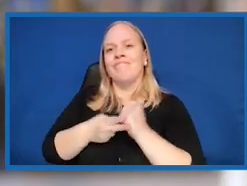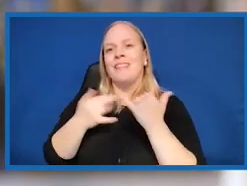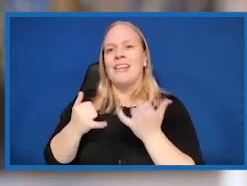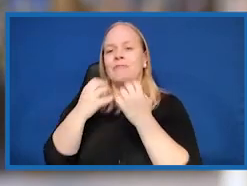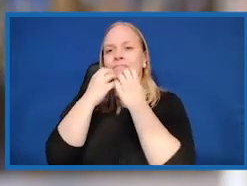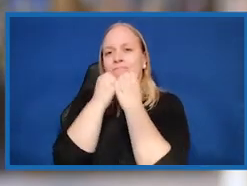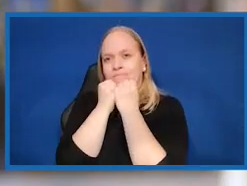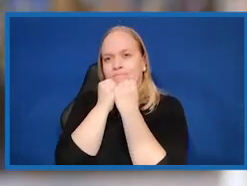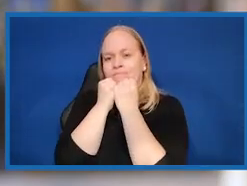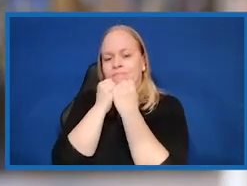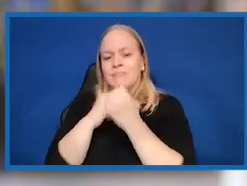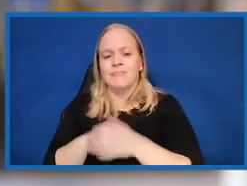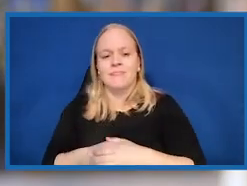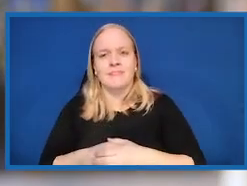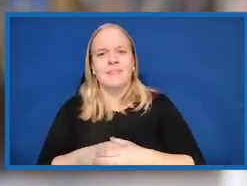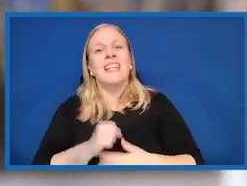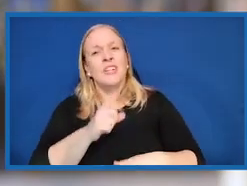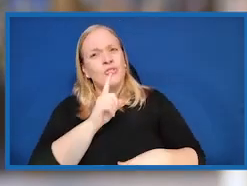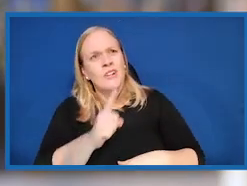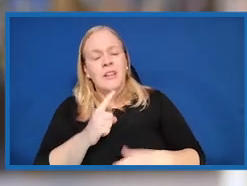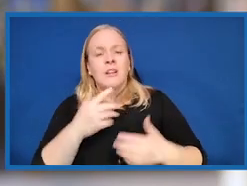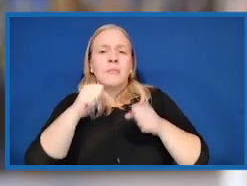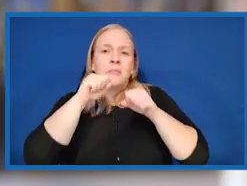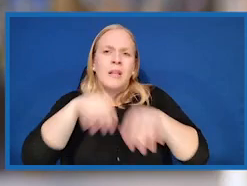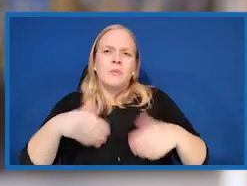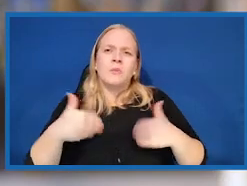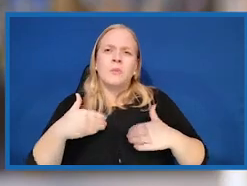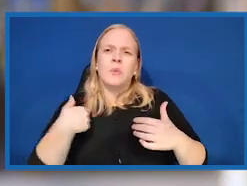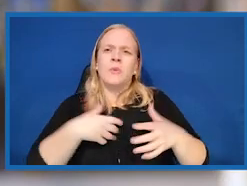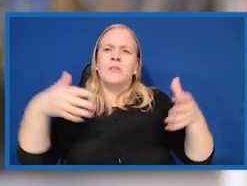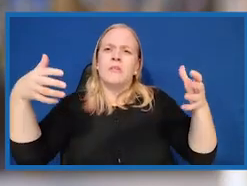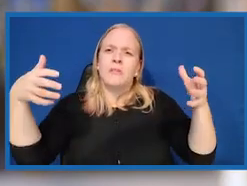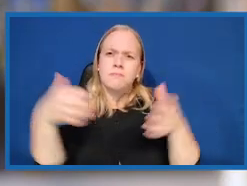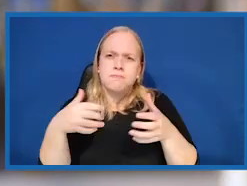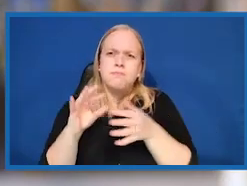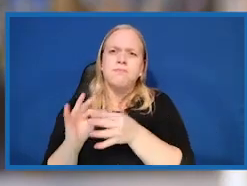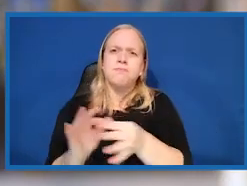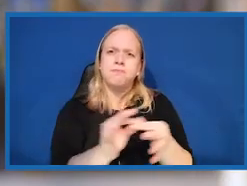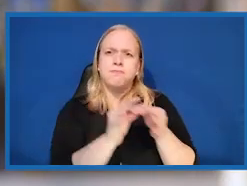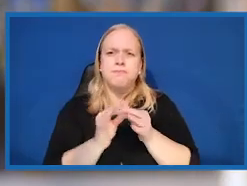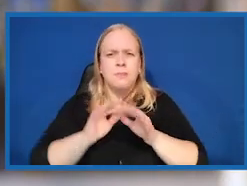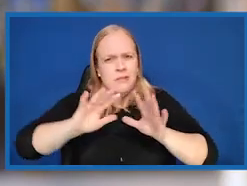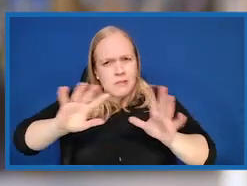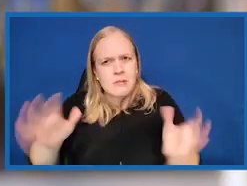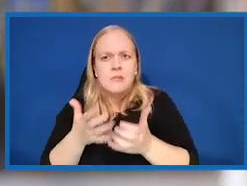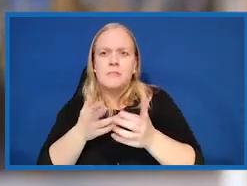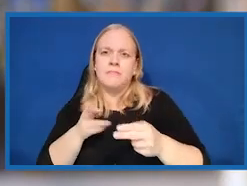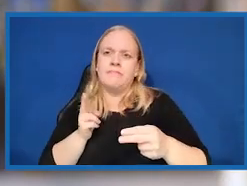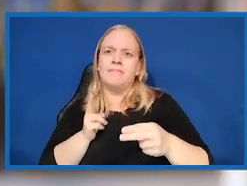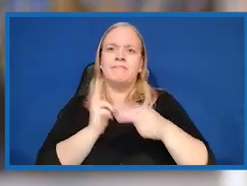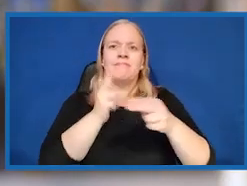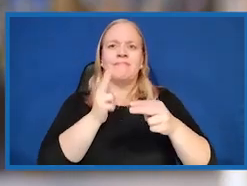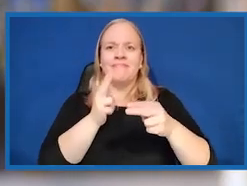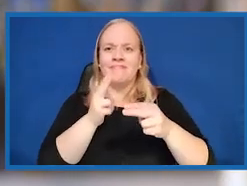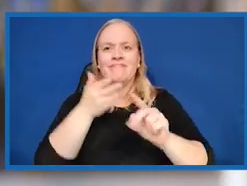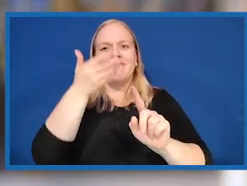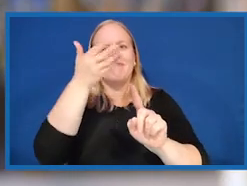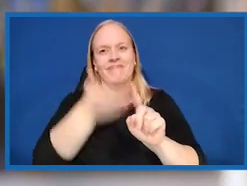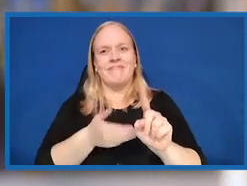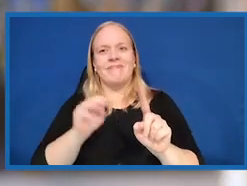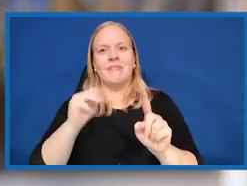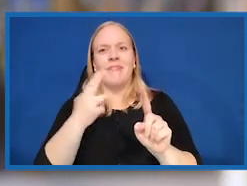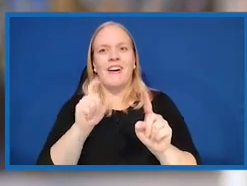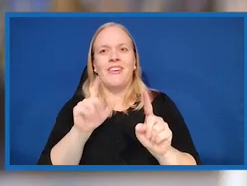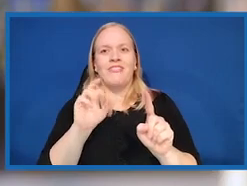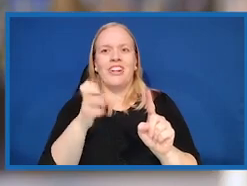that we all came together and that they were able to really rally around and allow the renaming